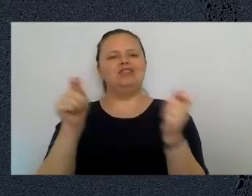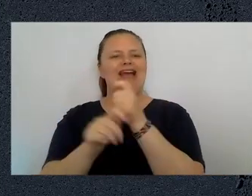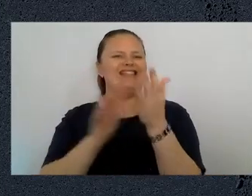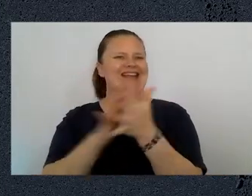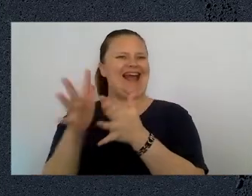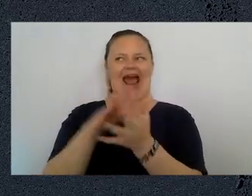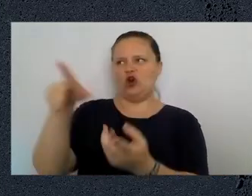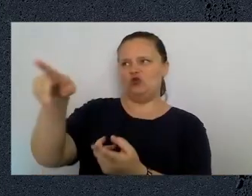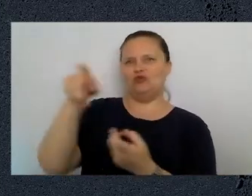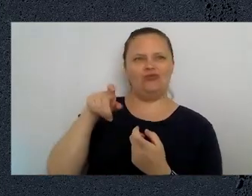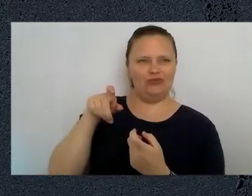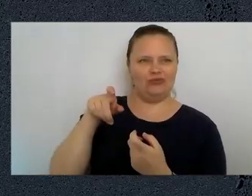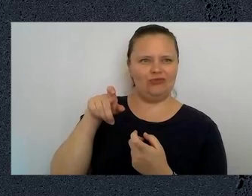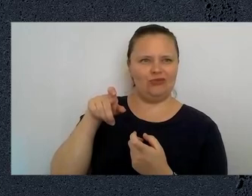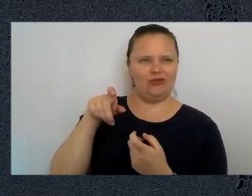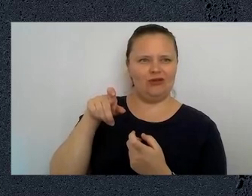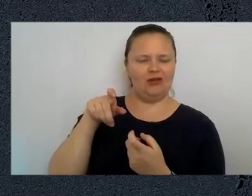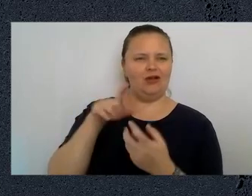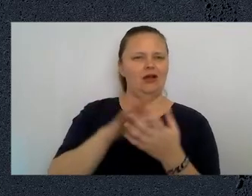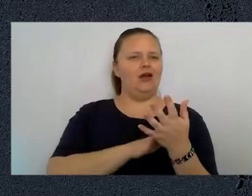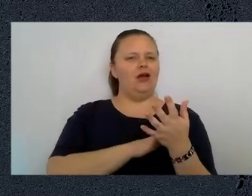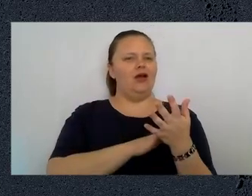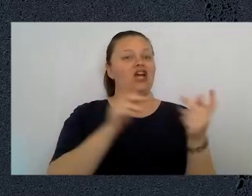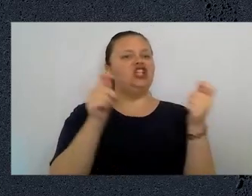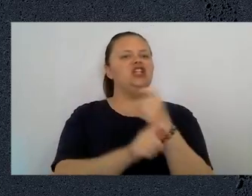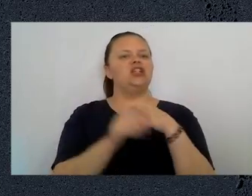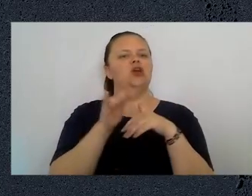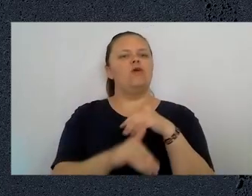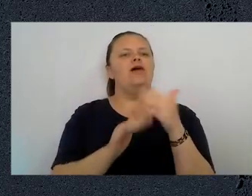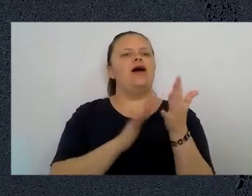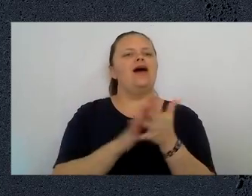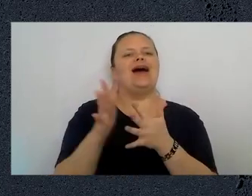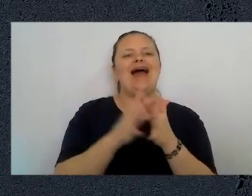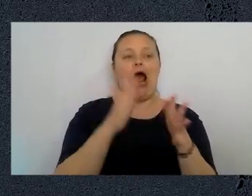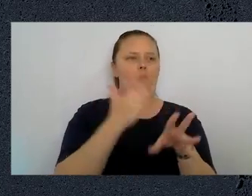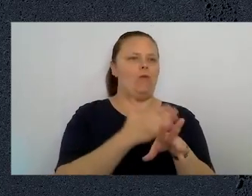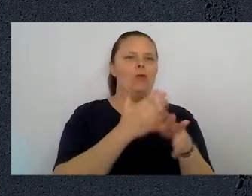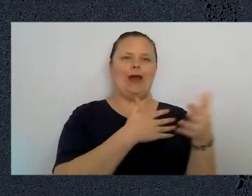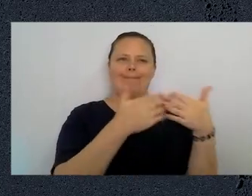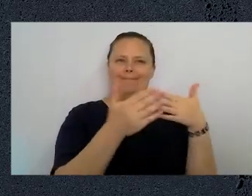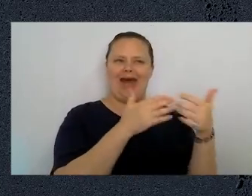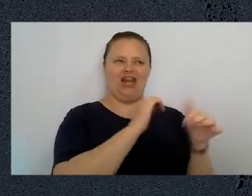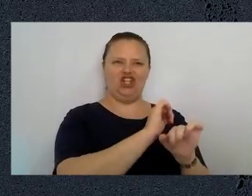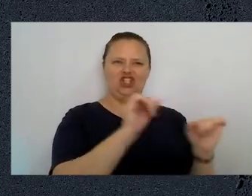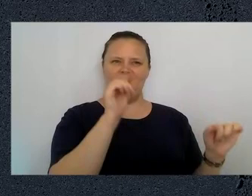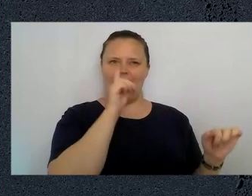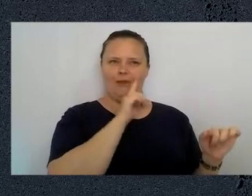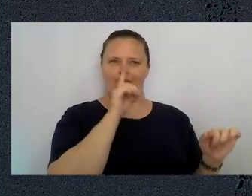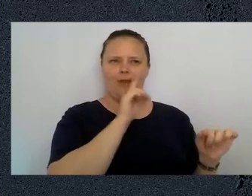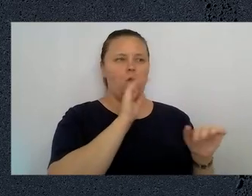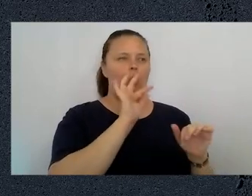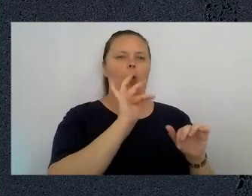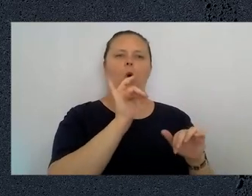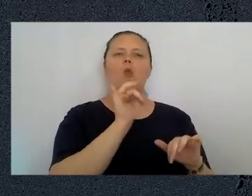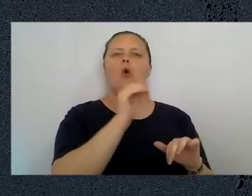Yeah. Changing the way we recruit people. Changing the way that employees are managed or the entitlements that they have in